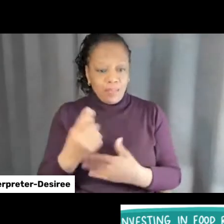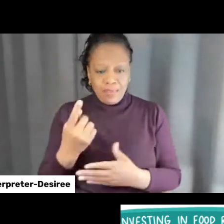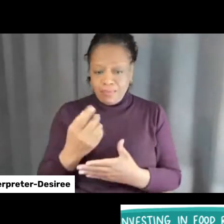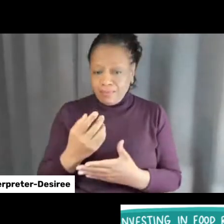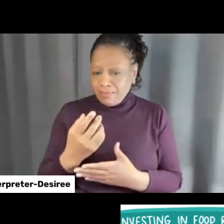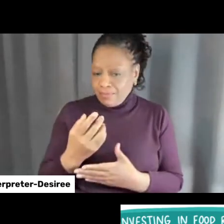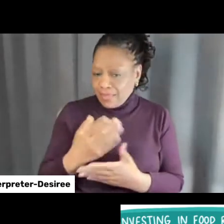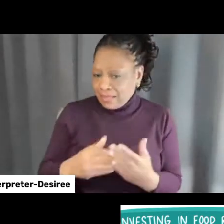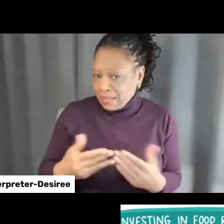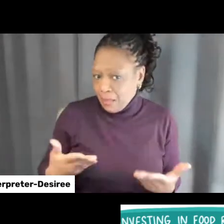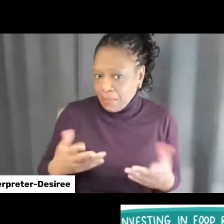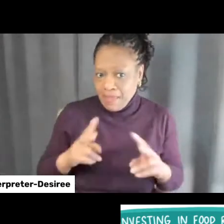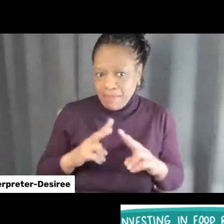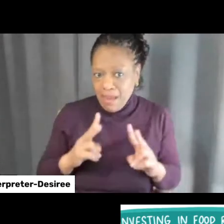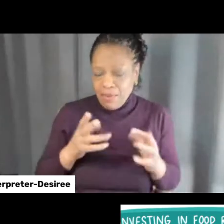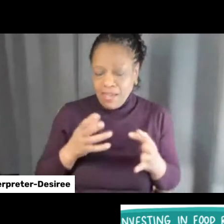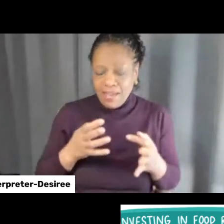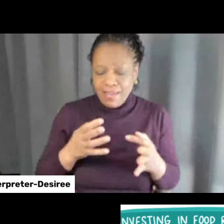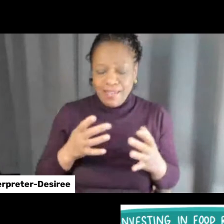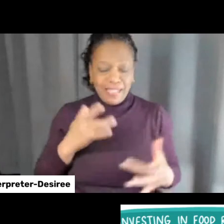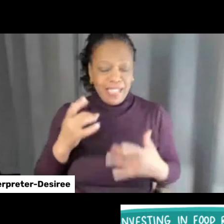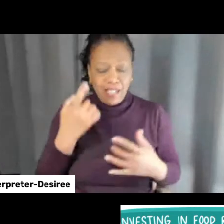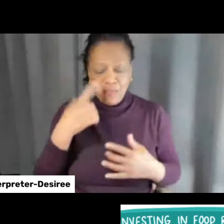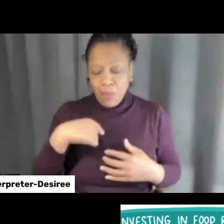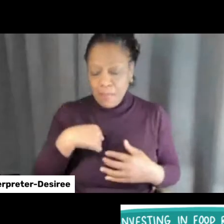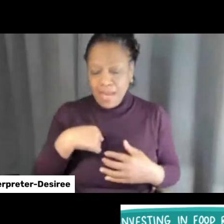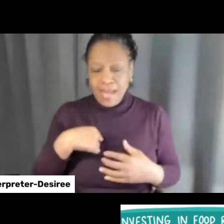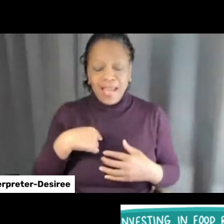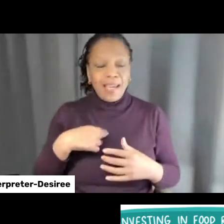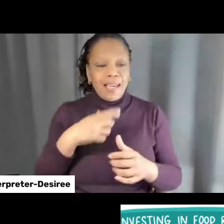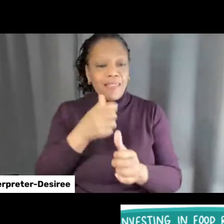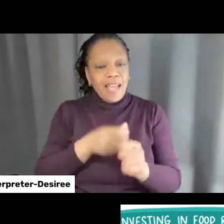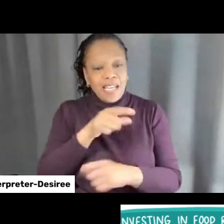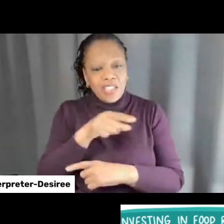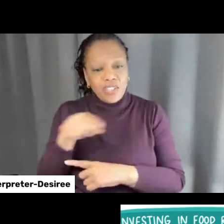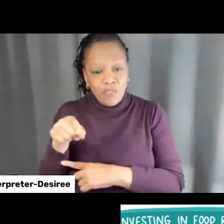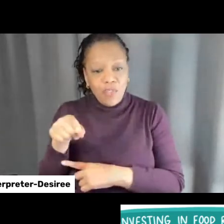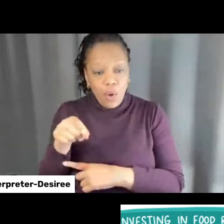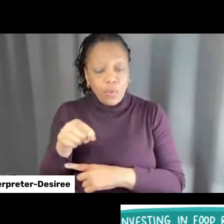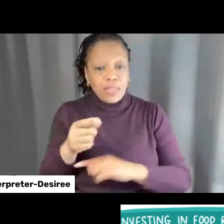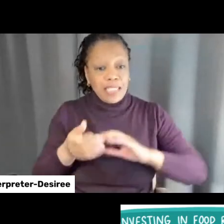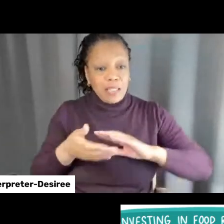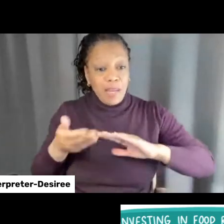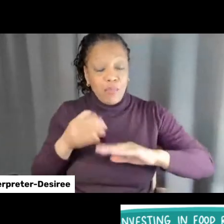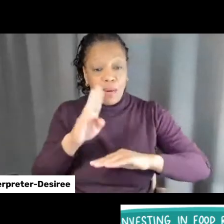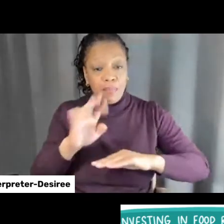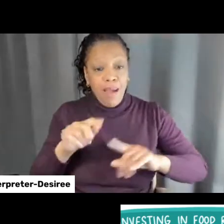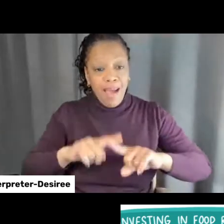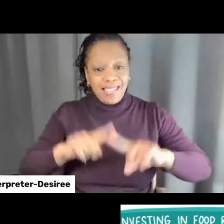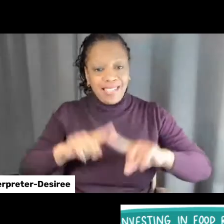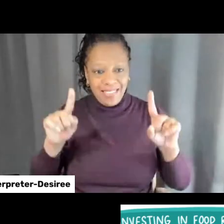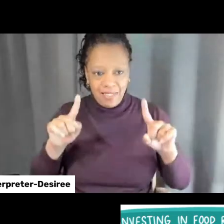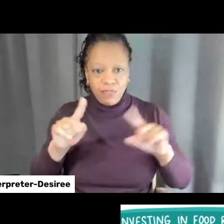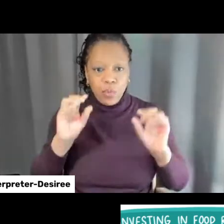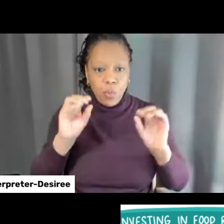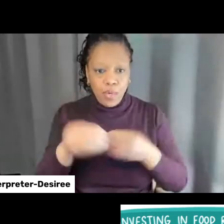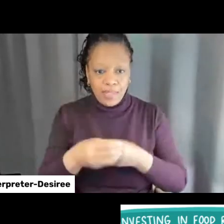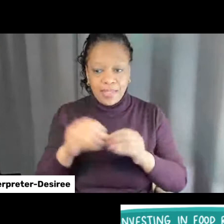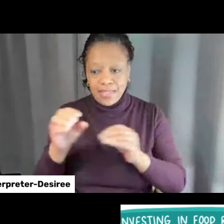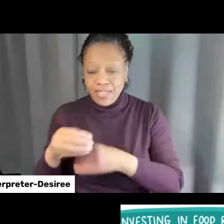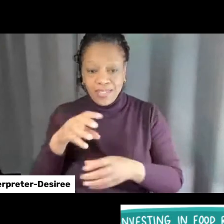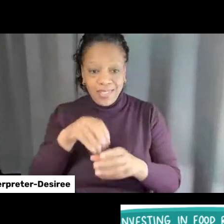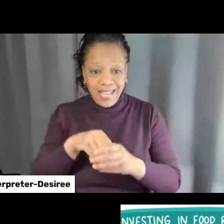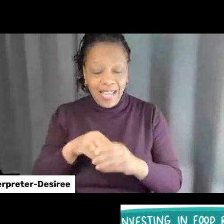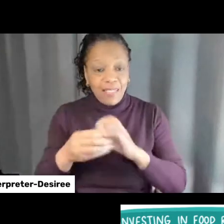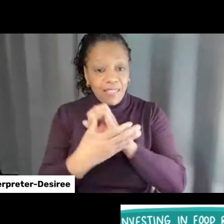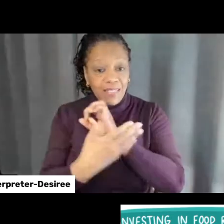me is each of those 4 programs in our food security portfolio is being run by a different organization within Cook County government. And I think that